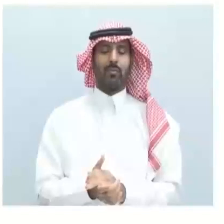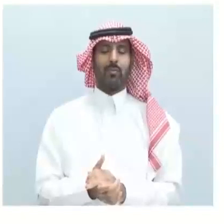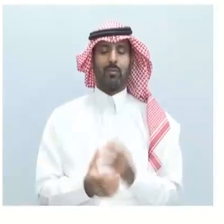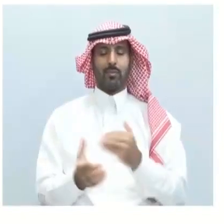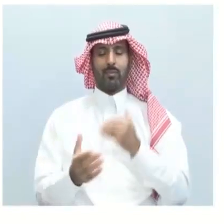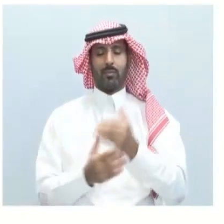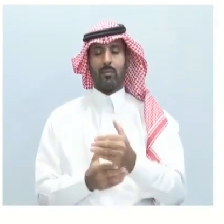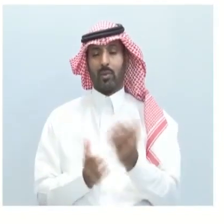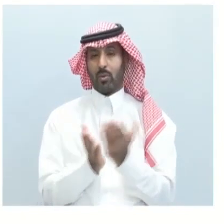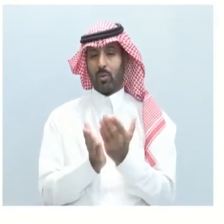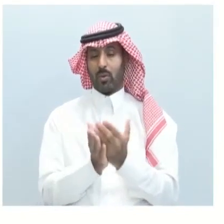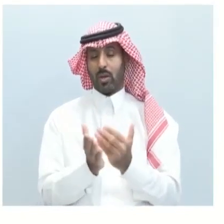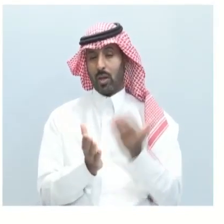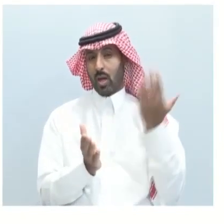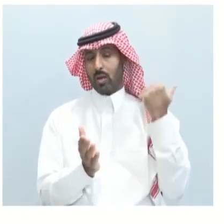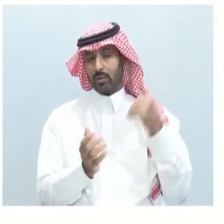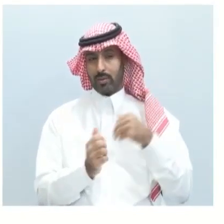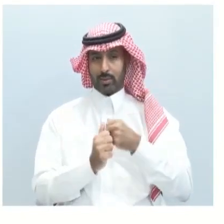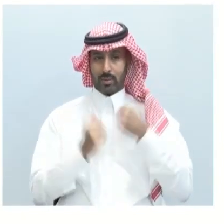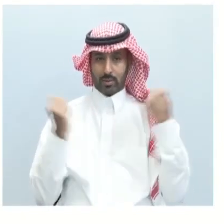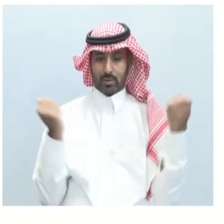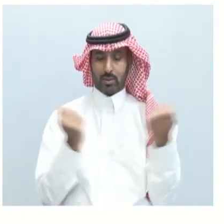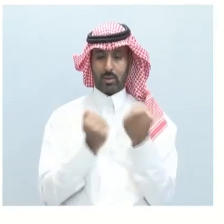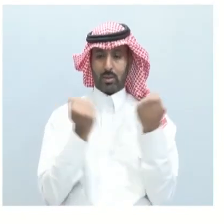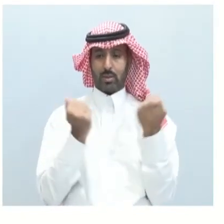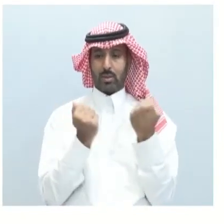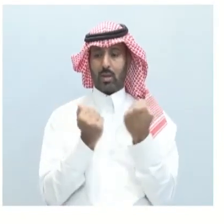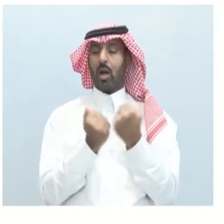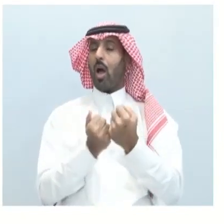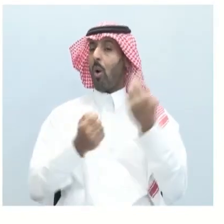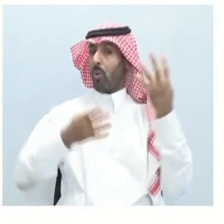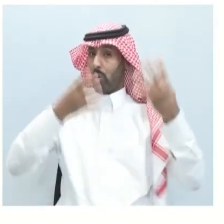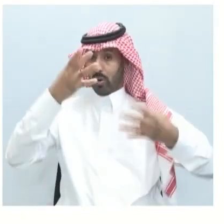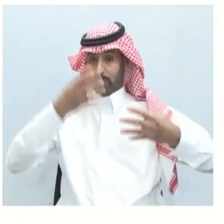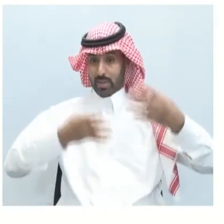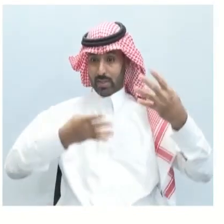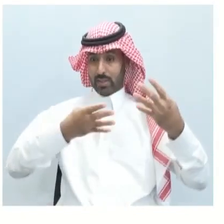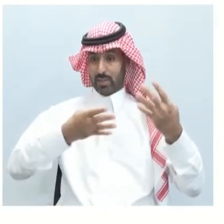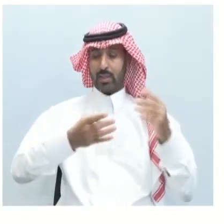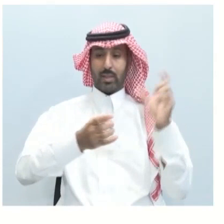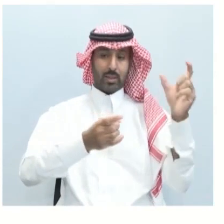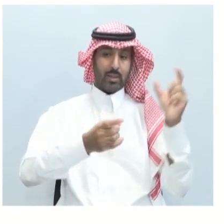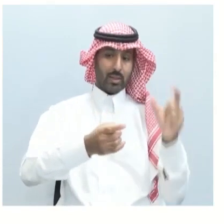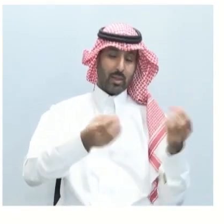Moving on to our last exercise here. Now, if you remember that we matched and then we